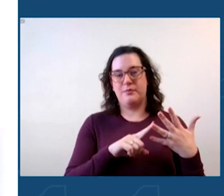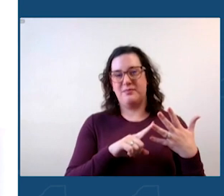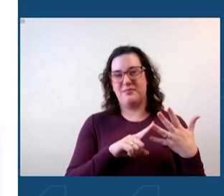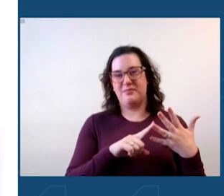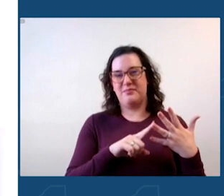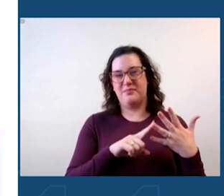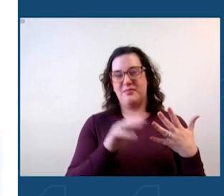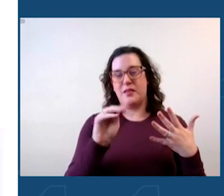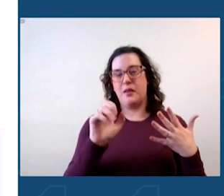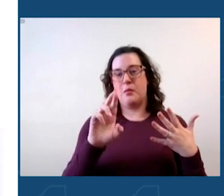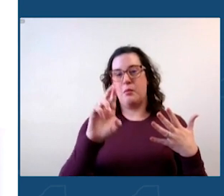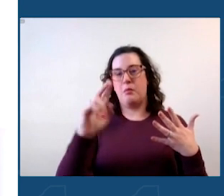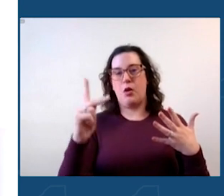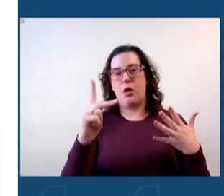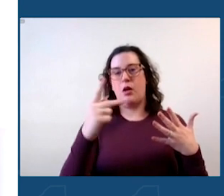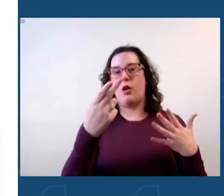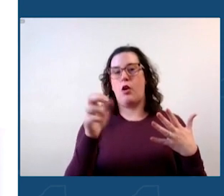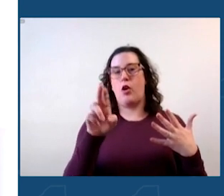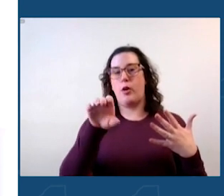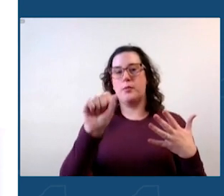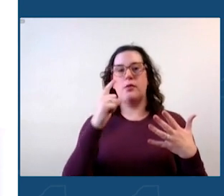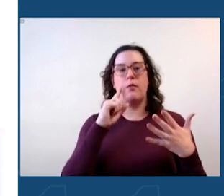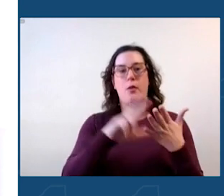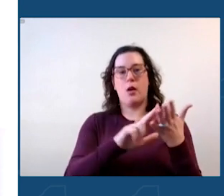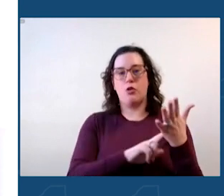Mark Herbst from the Long Island Contractors Association,